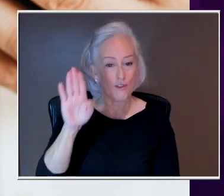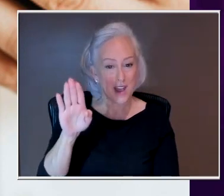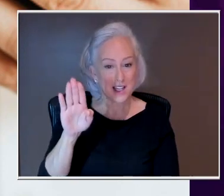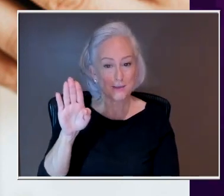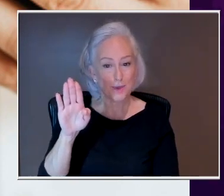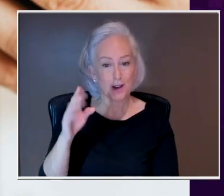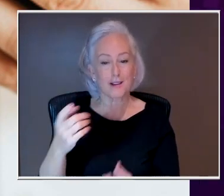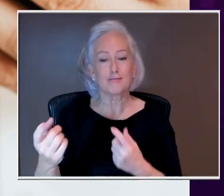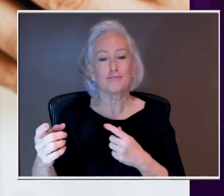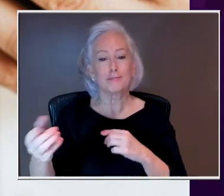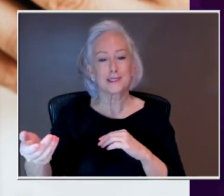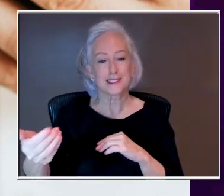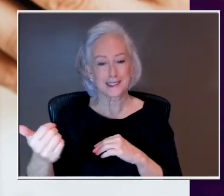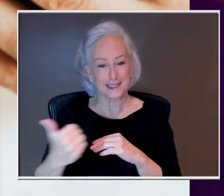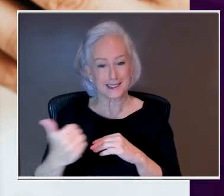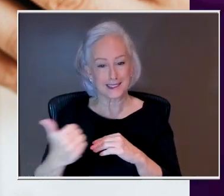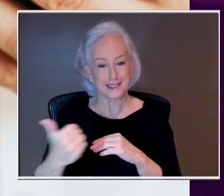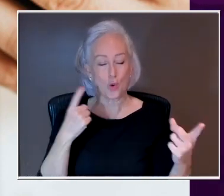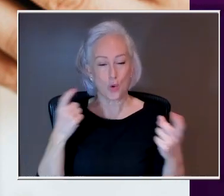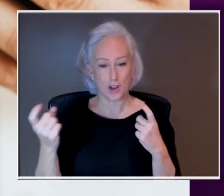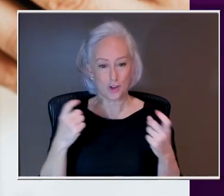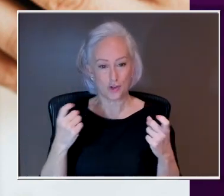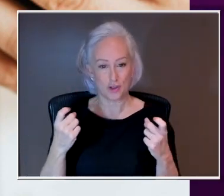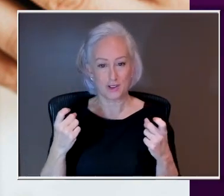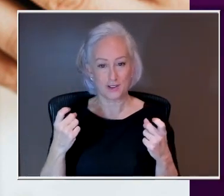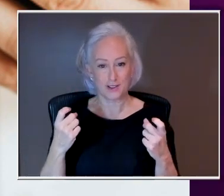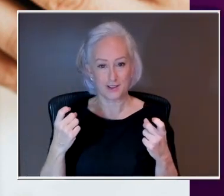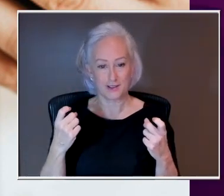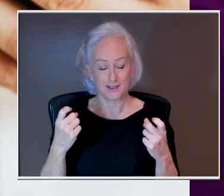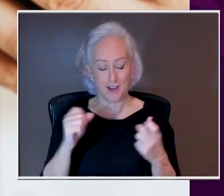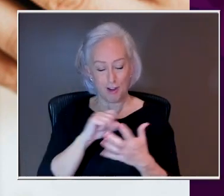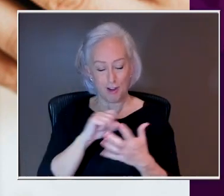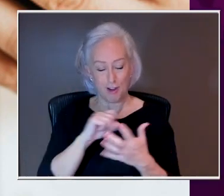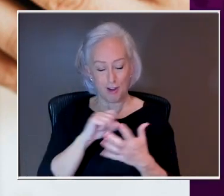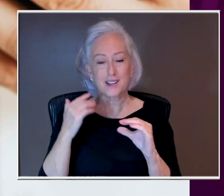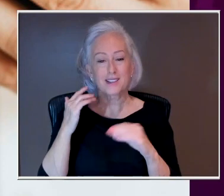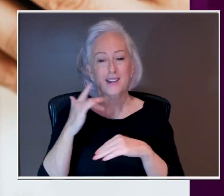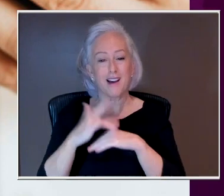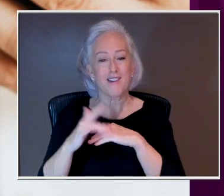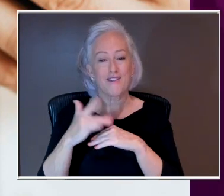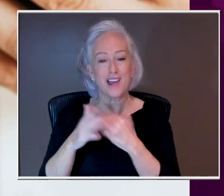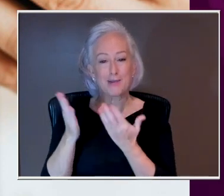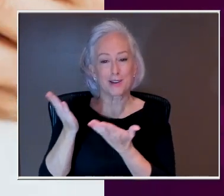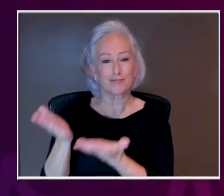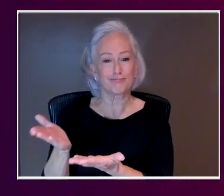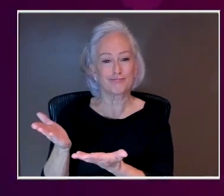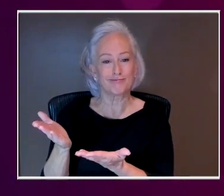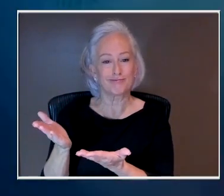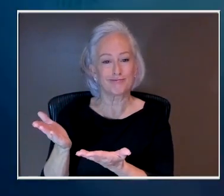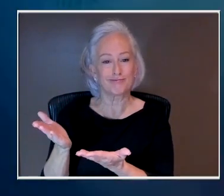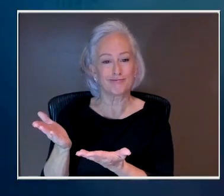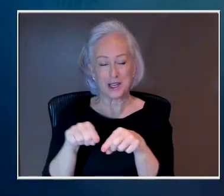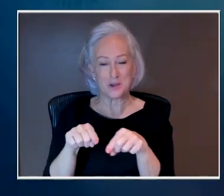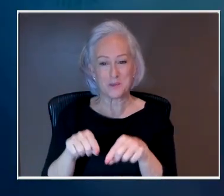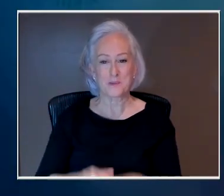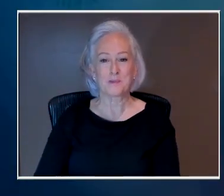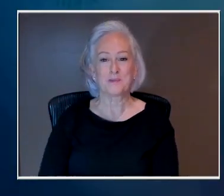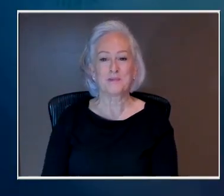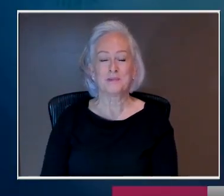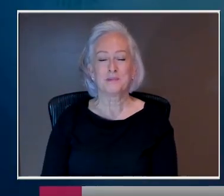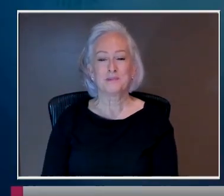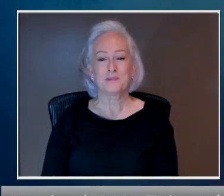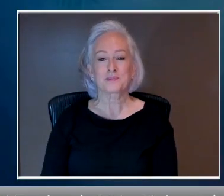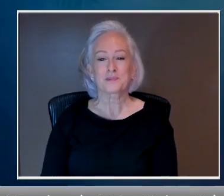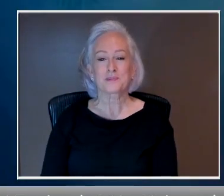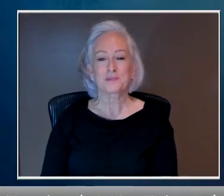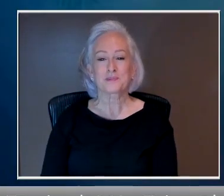are everywhere for you. You'll find all those links on how to connect with us right there on your screen. The COVID